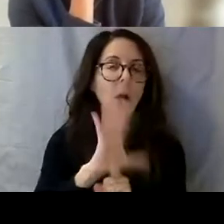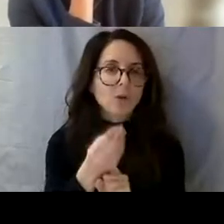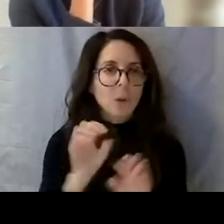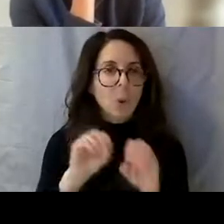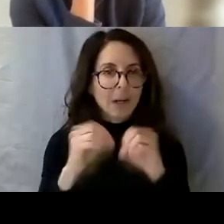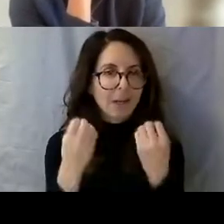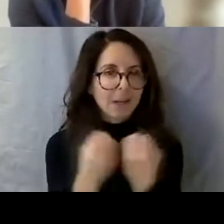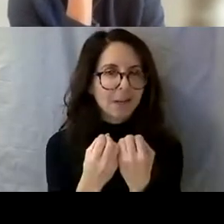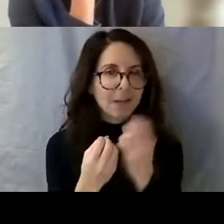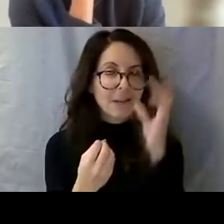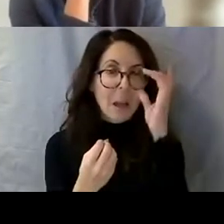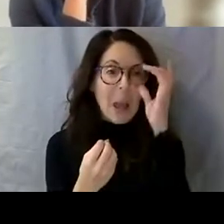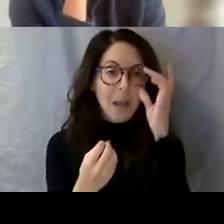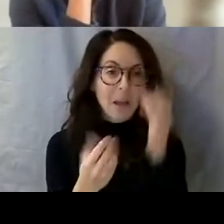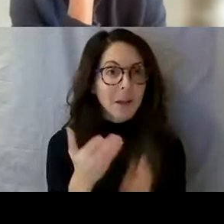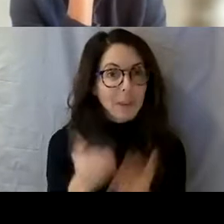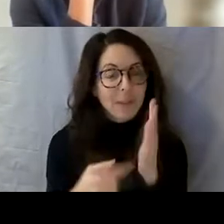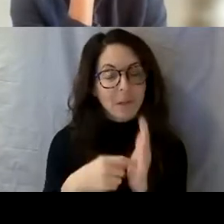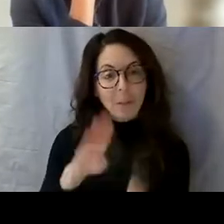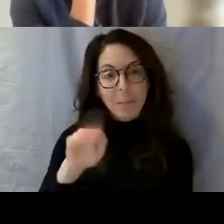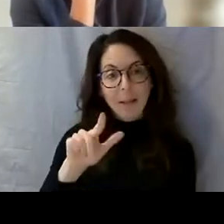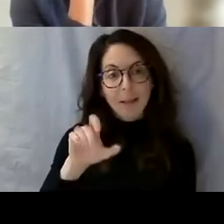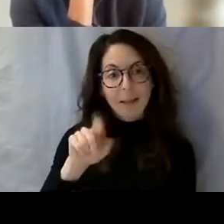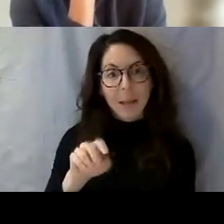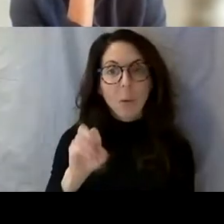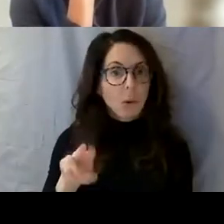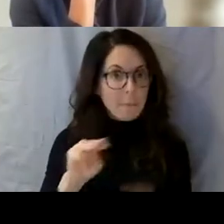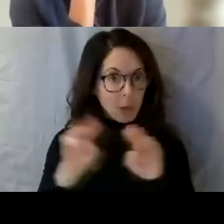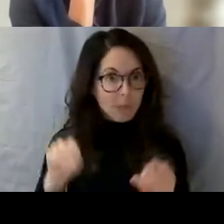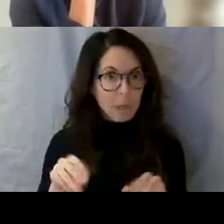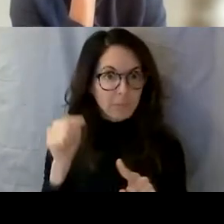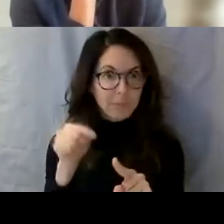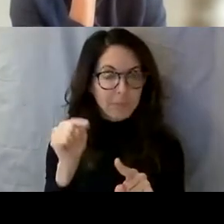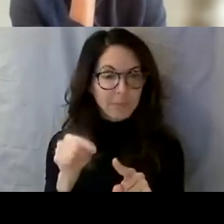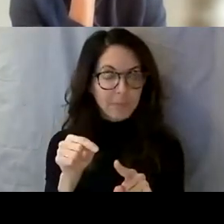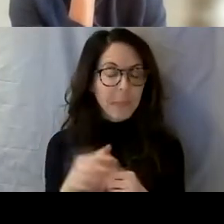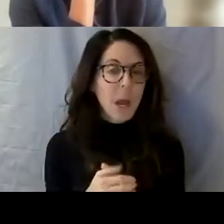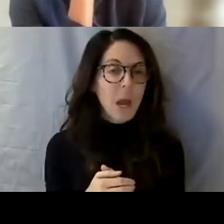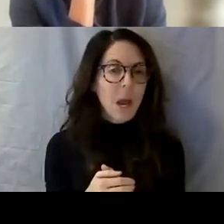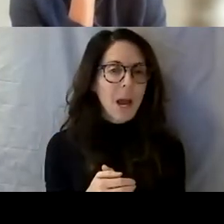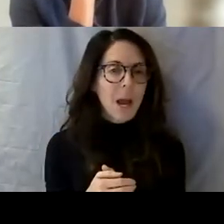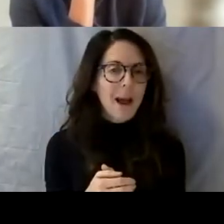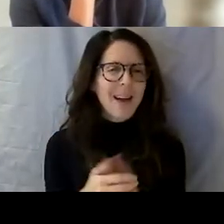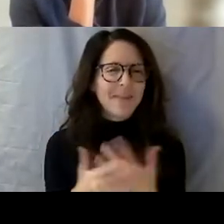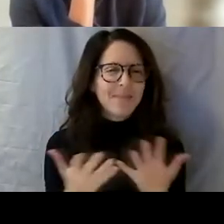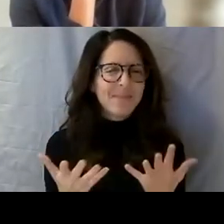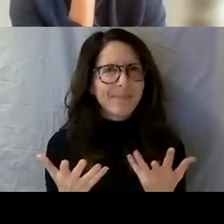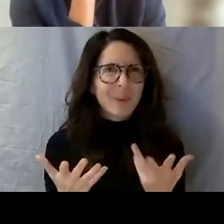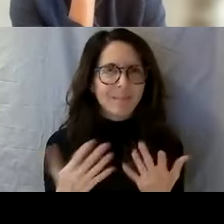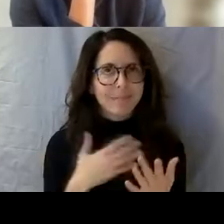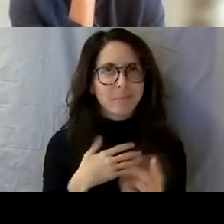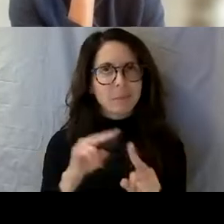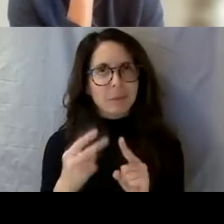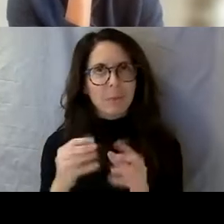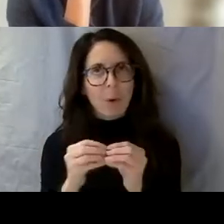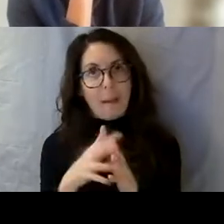it perhaps like the ballet, but certainly museums. I think this is an American view in particular, that